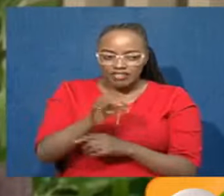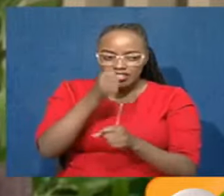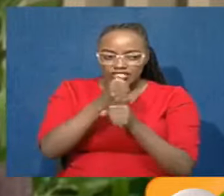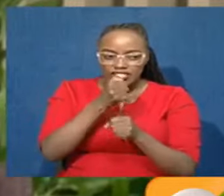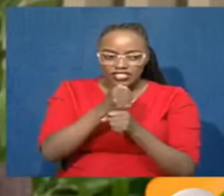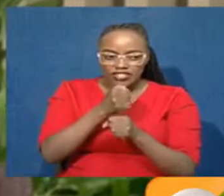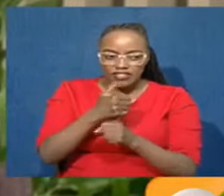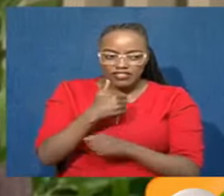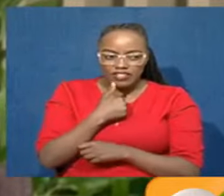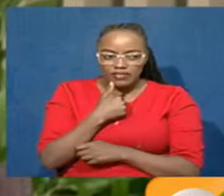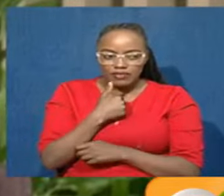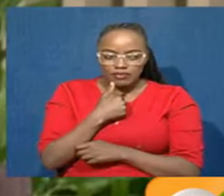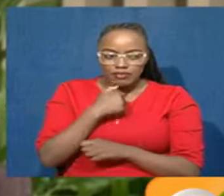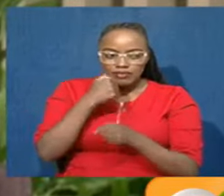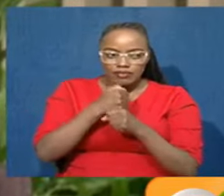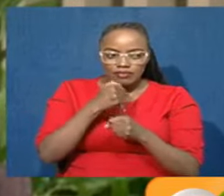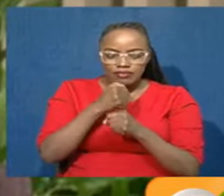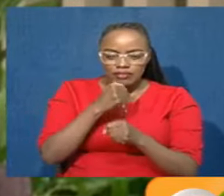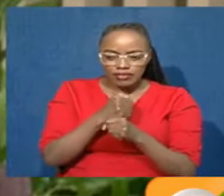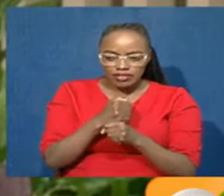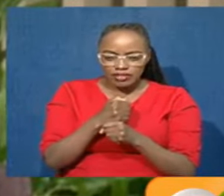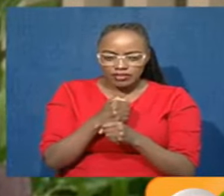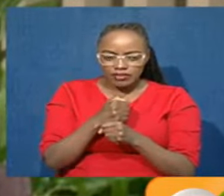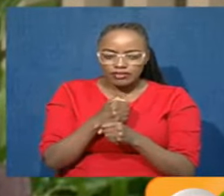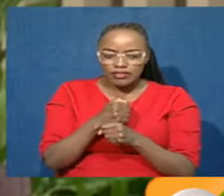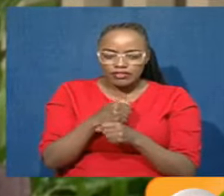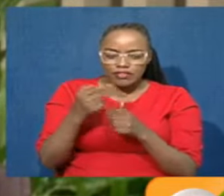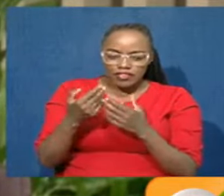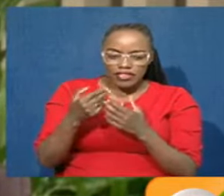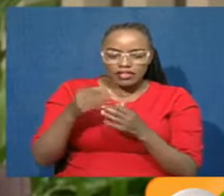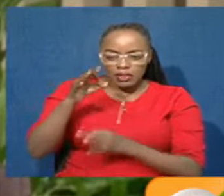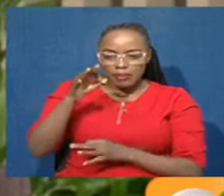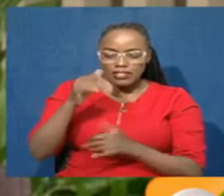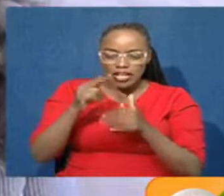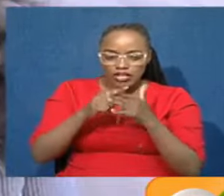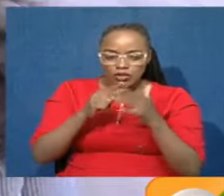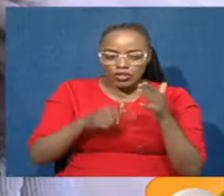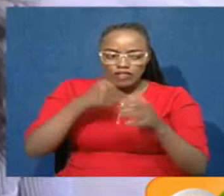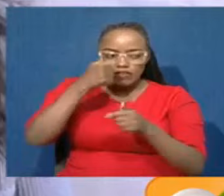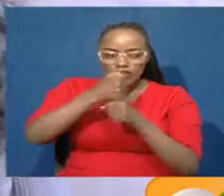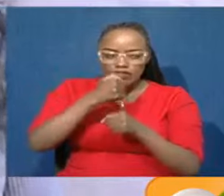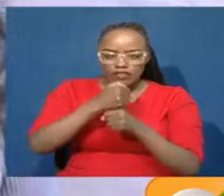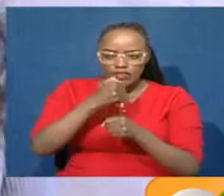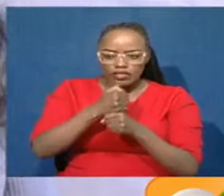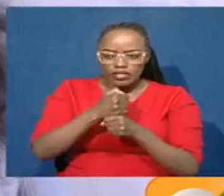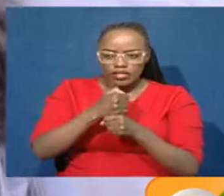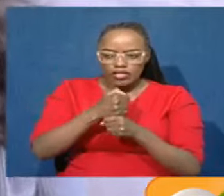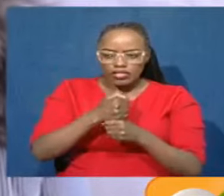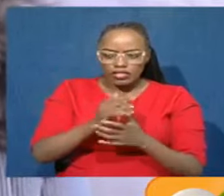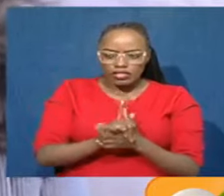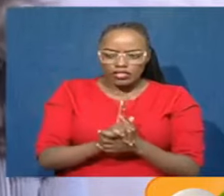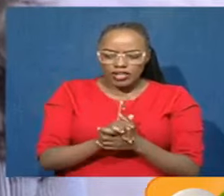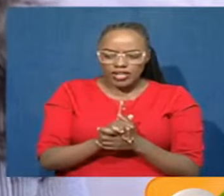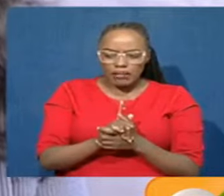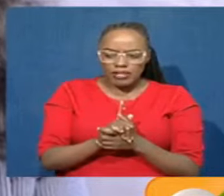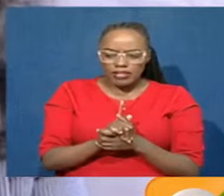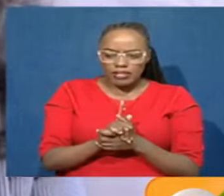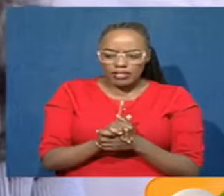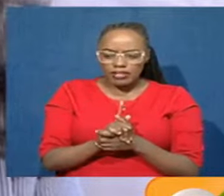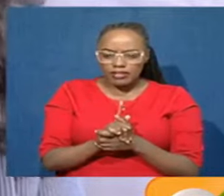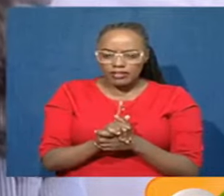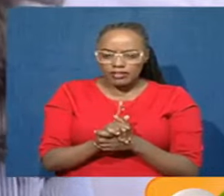were principal contributors and how many were dependents, and what has happened to those? Sam, we have to look